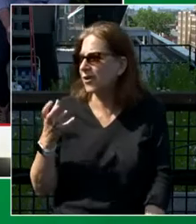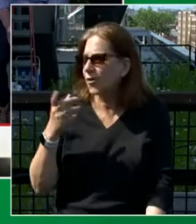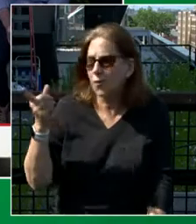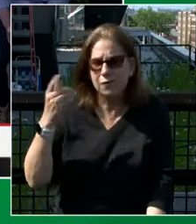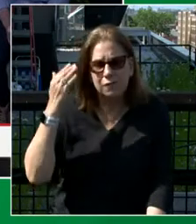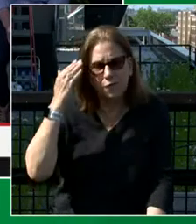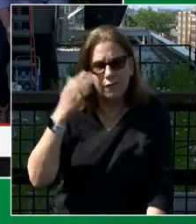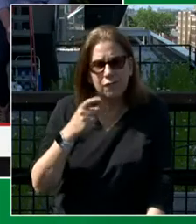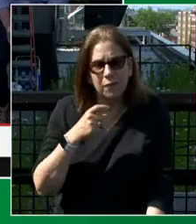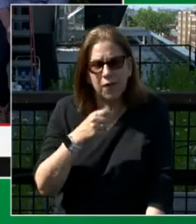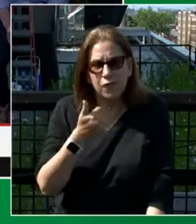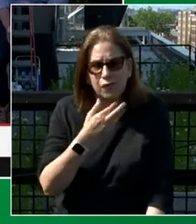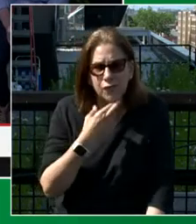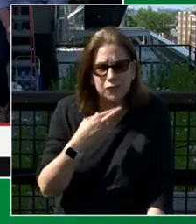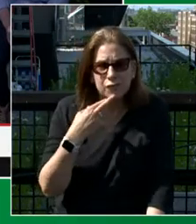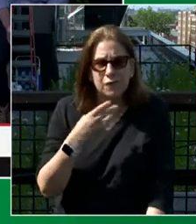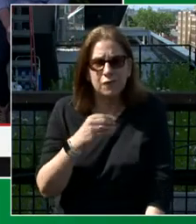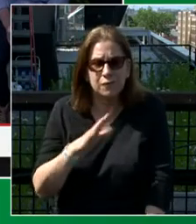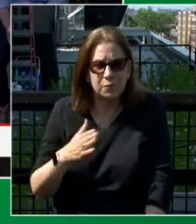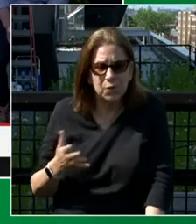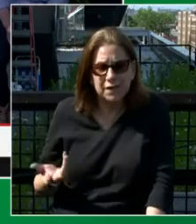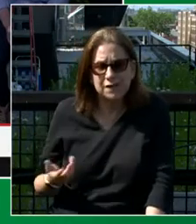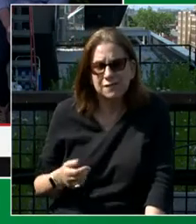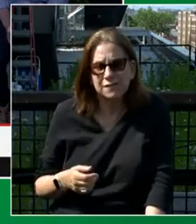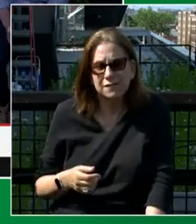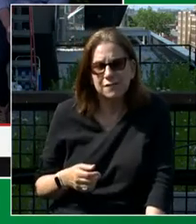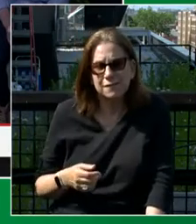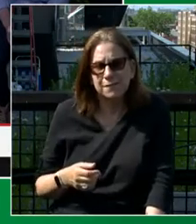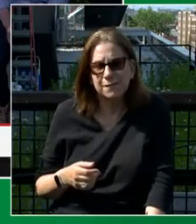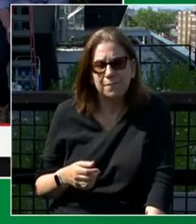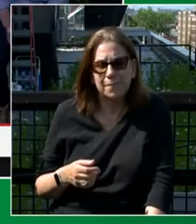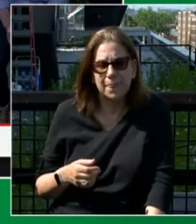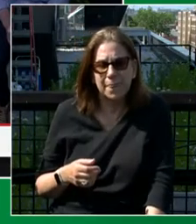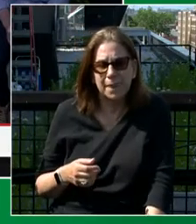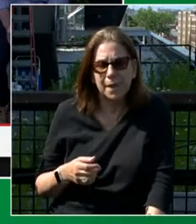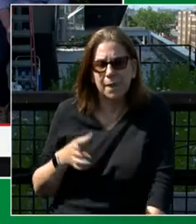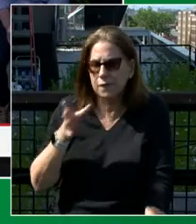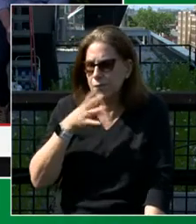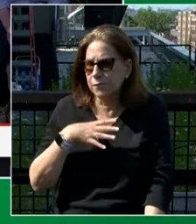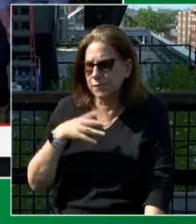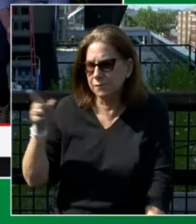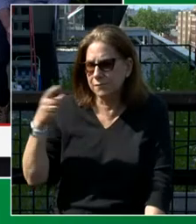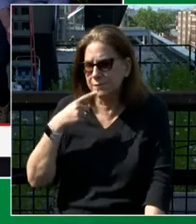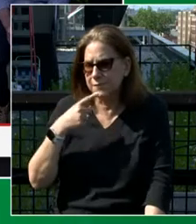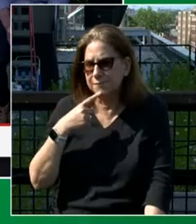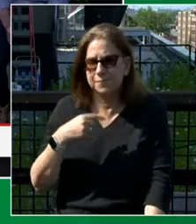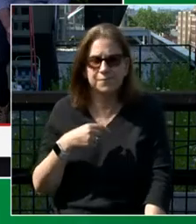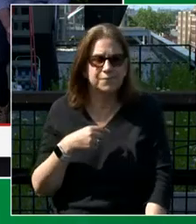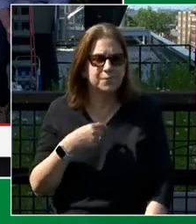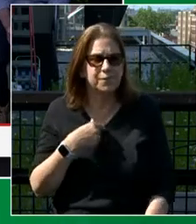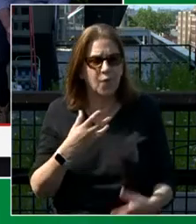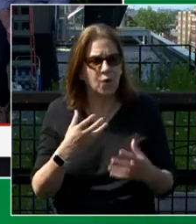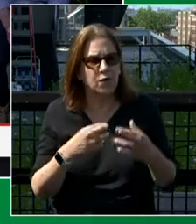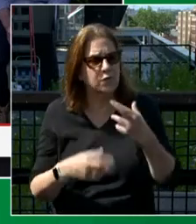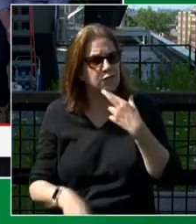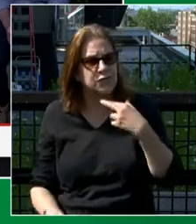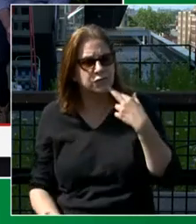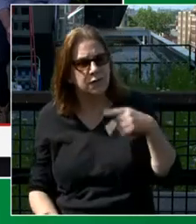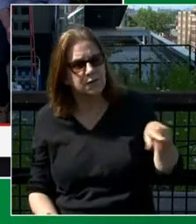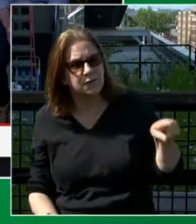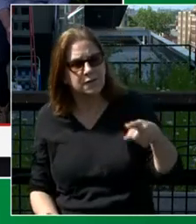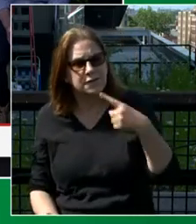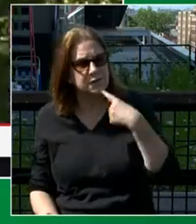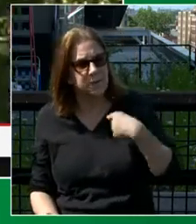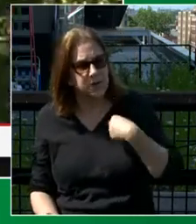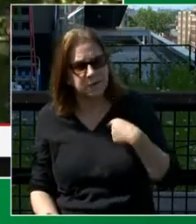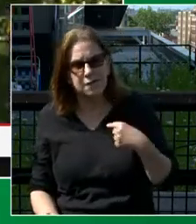I think I would love to hear more about the challenges that you're welcome. I think there are new dynamics with the